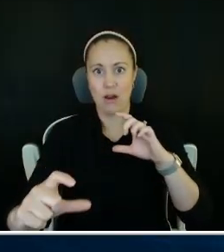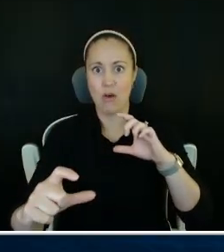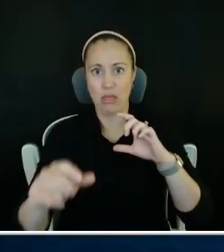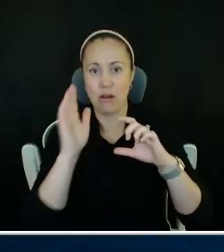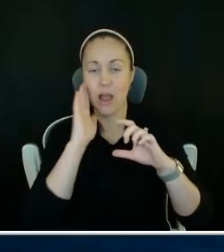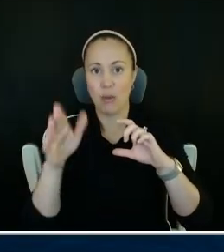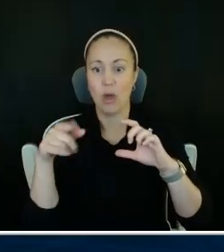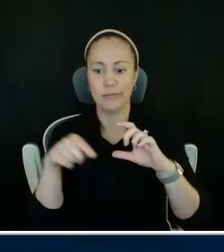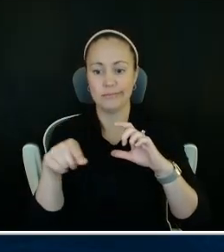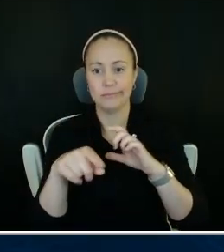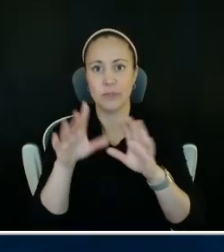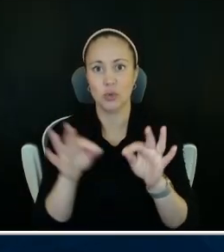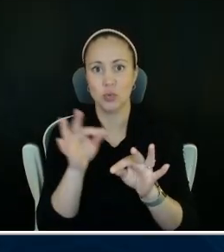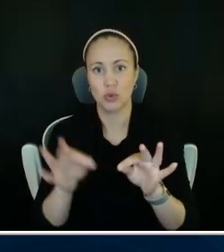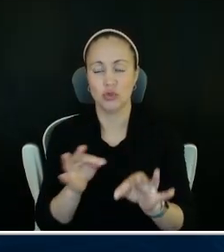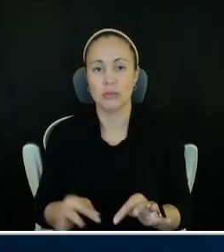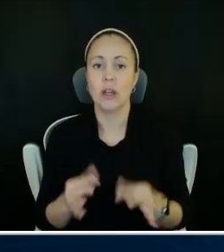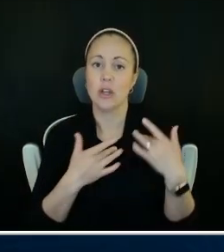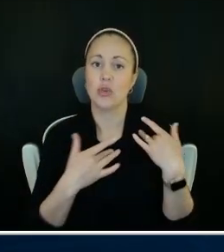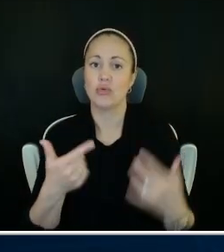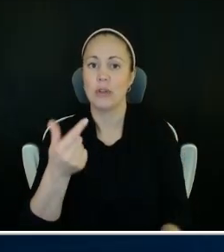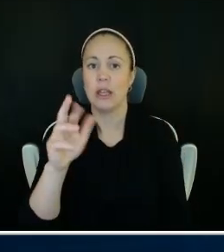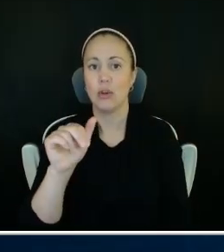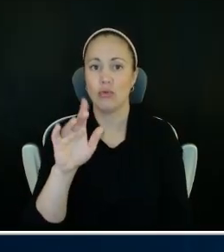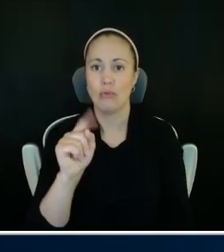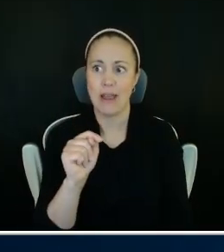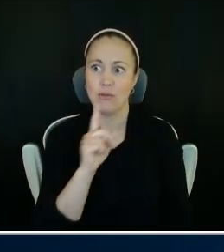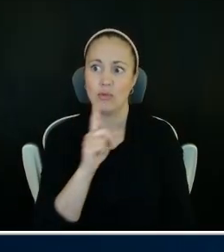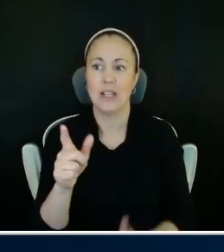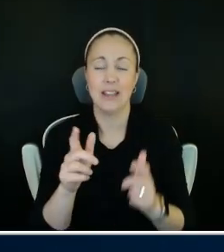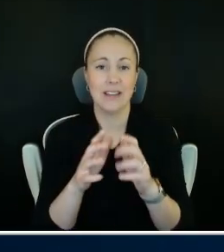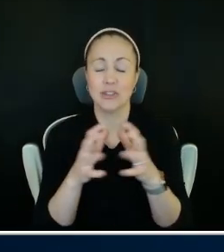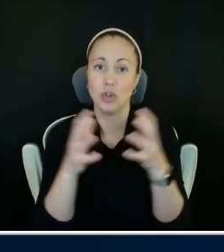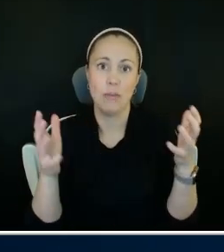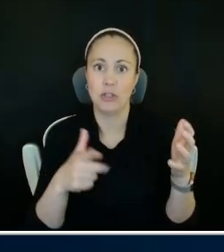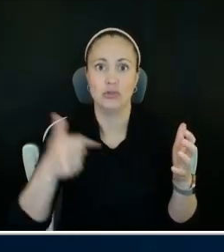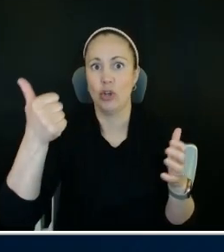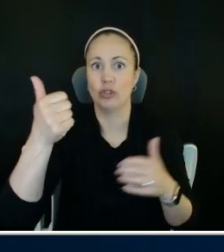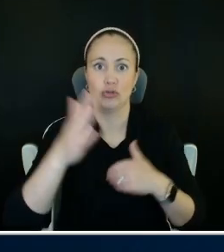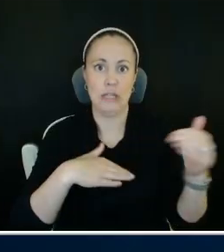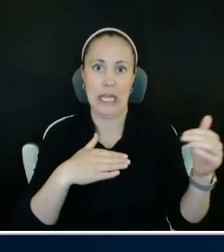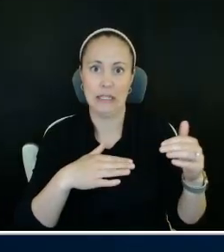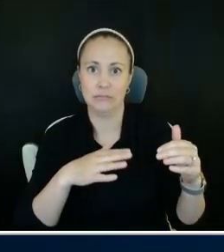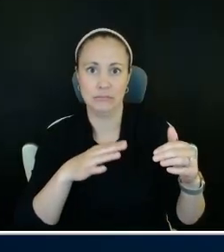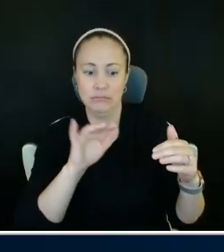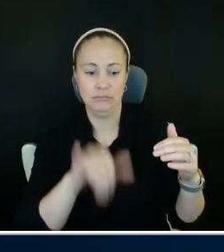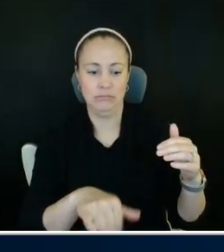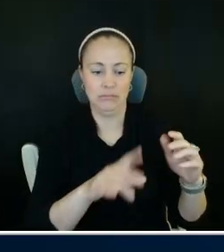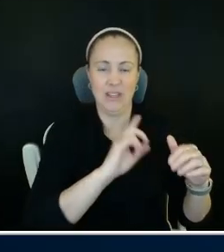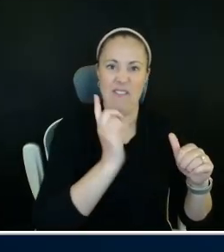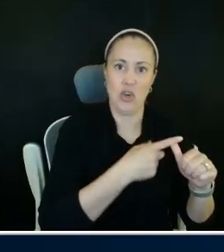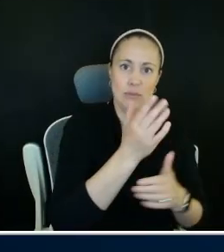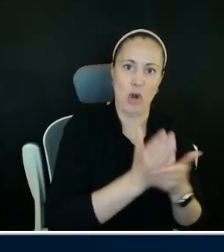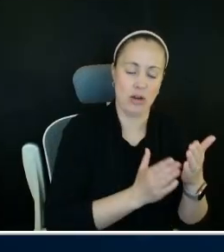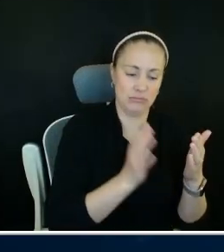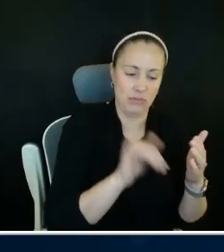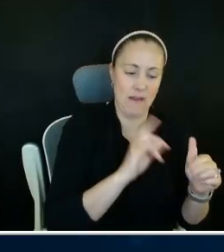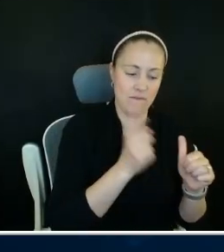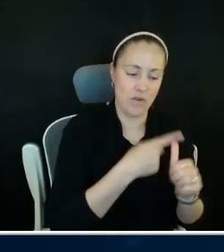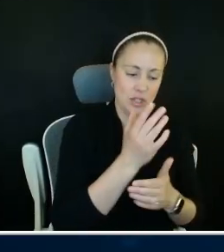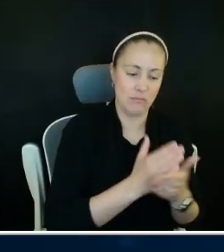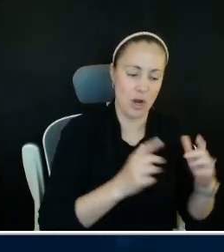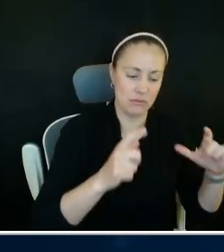And it usually the graft is much larger than her native graft. Then I take her native graft and then I tie it into